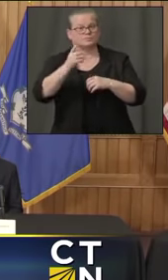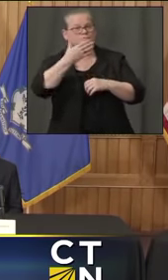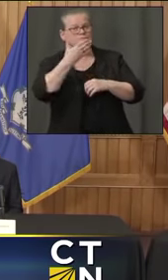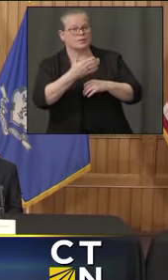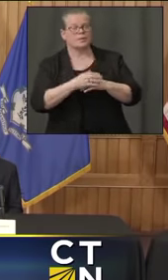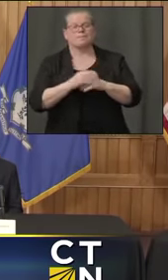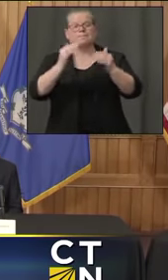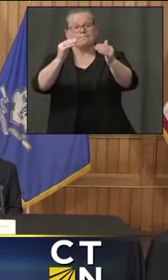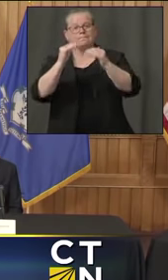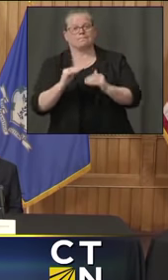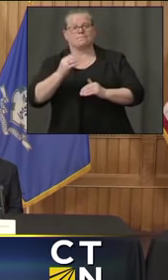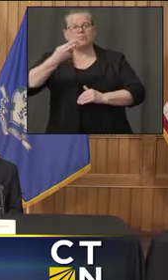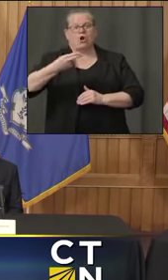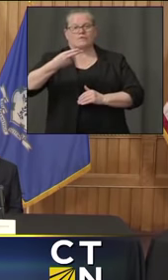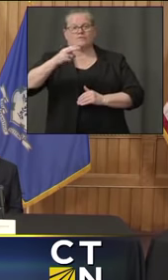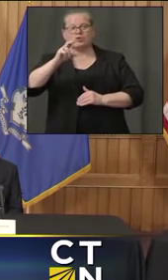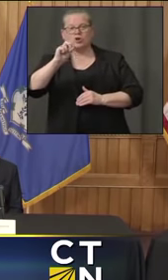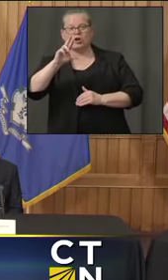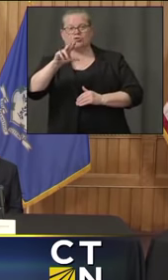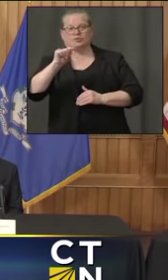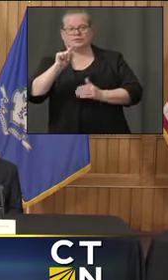The Hartford Courant.